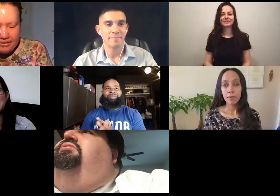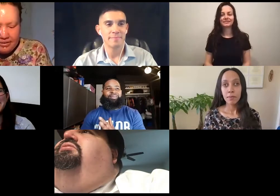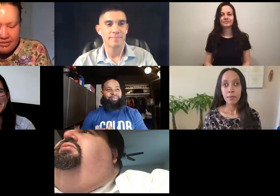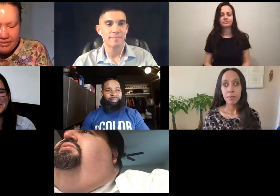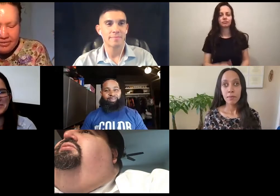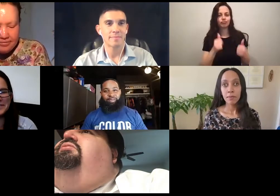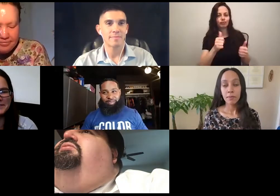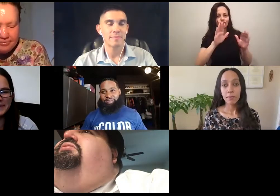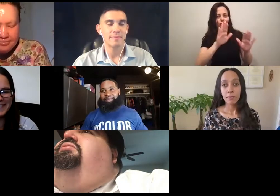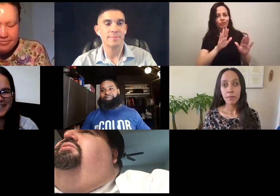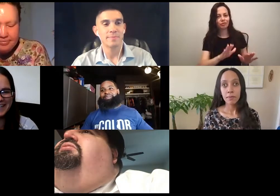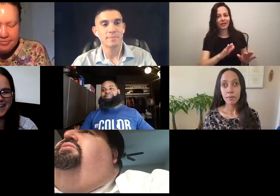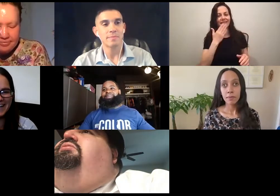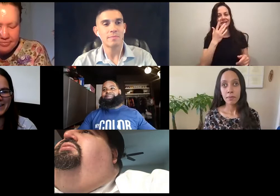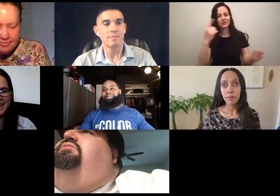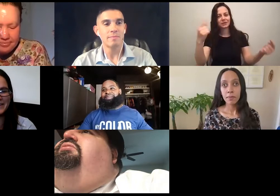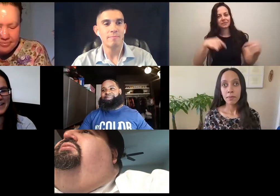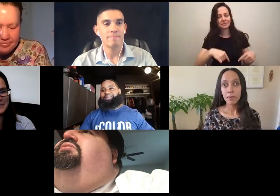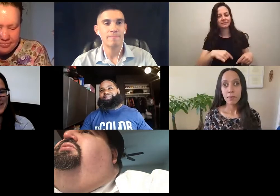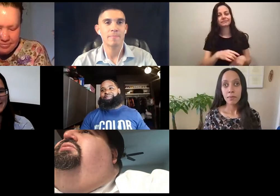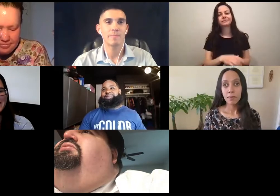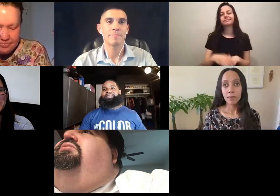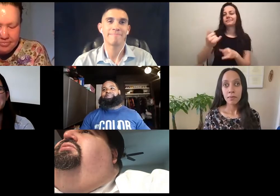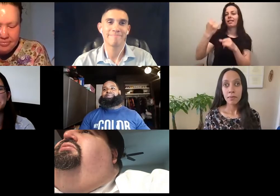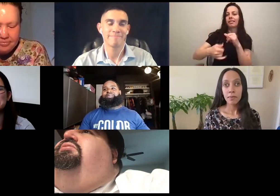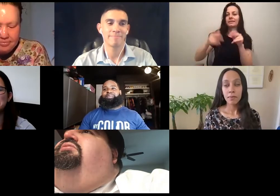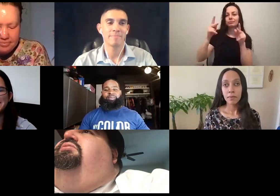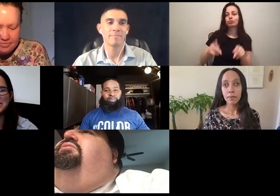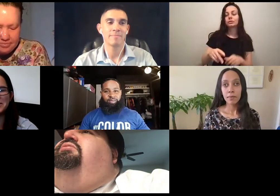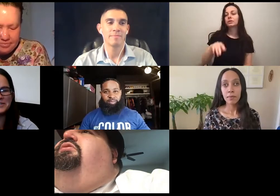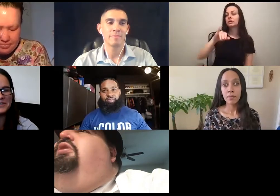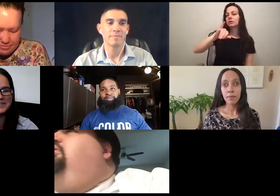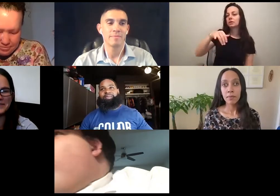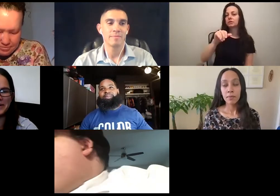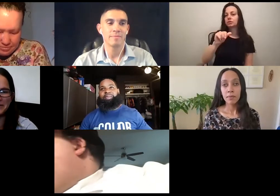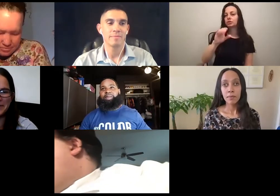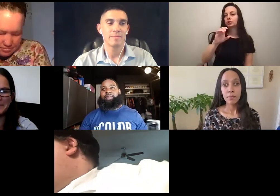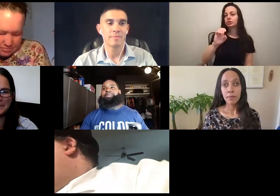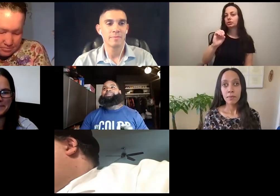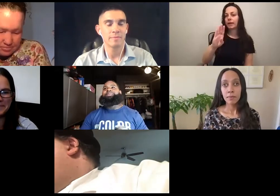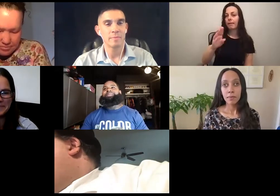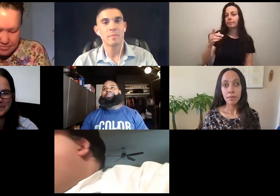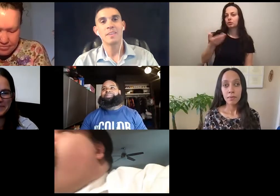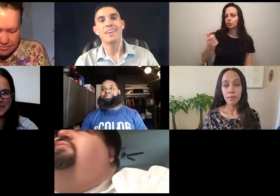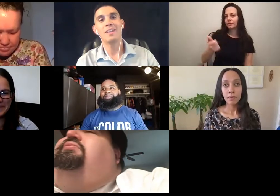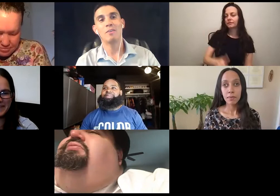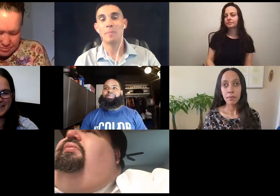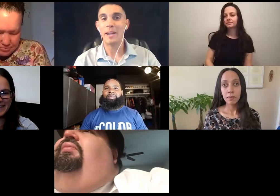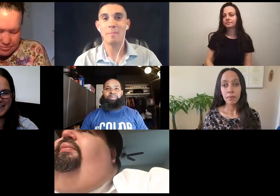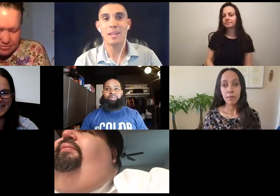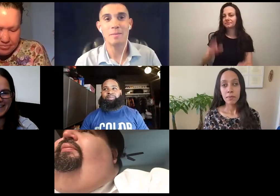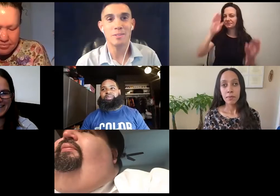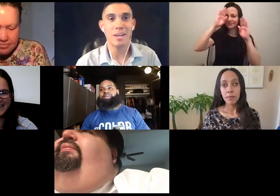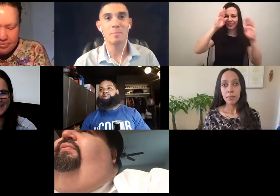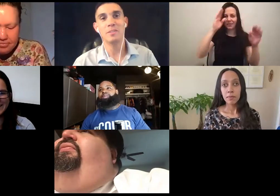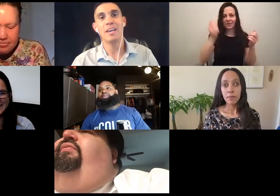Fantastic, Wesley. Thank you so much for being here. And our last panelist, Jacob, would you please introduce yourself for everyone? Hello, everybody.